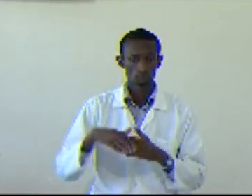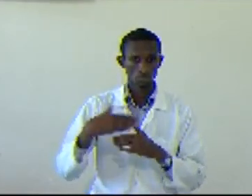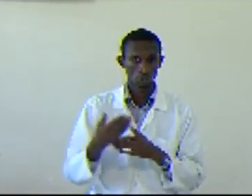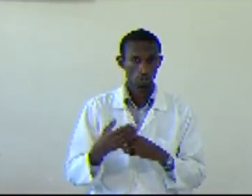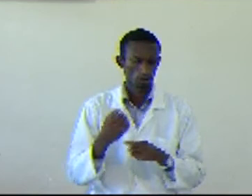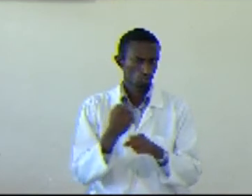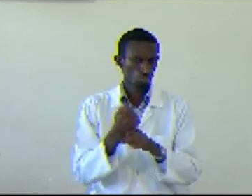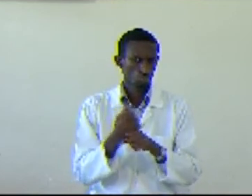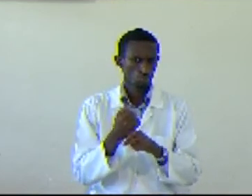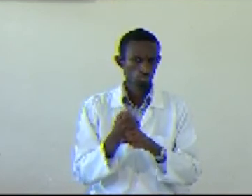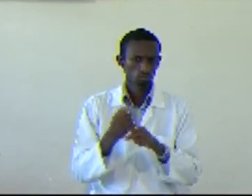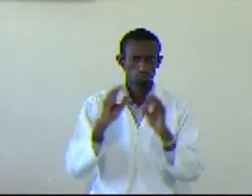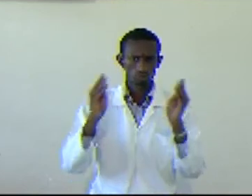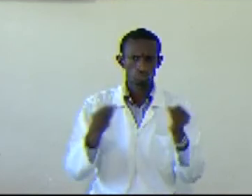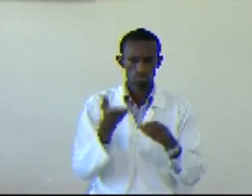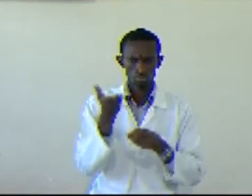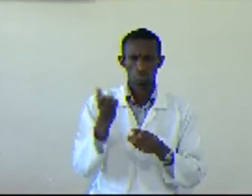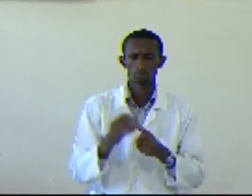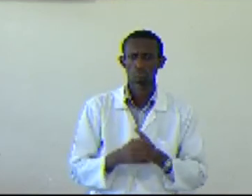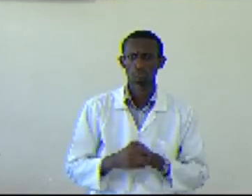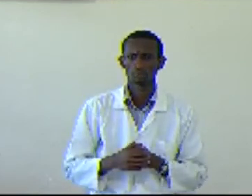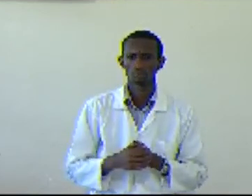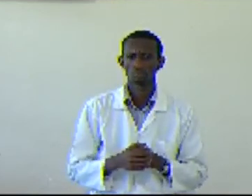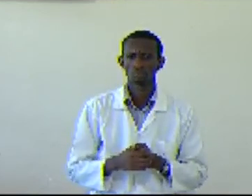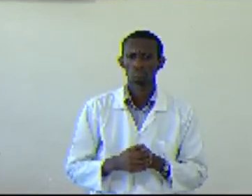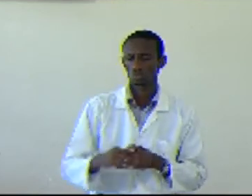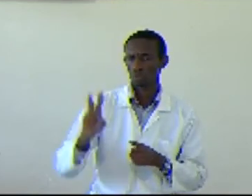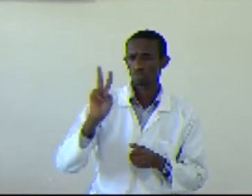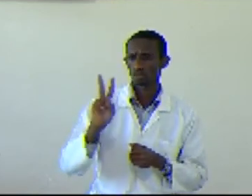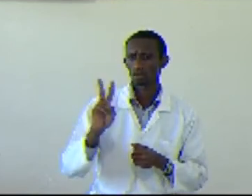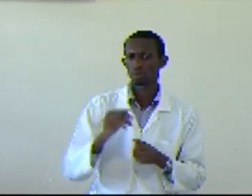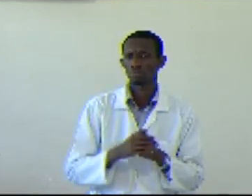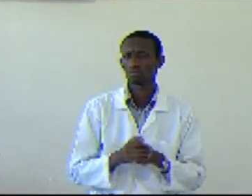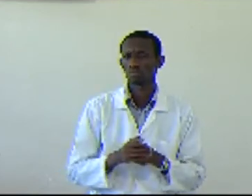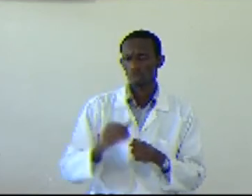this expression here. So then here we find VAD,